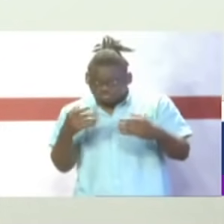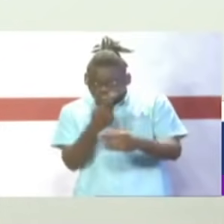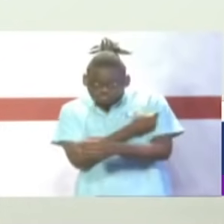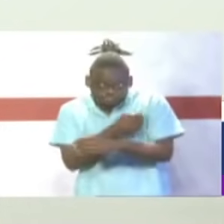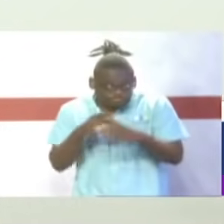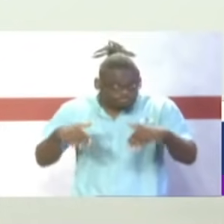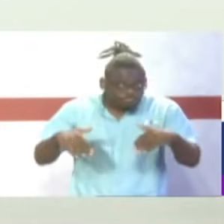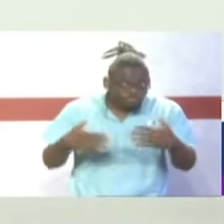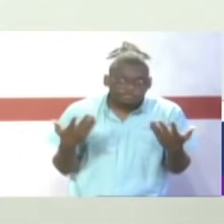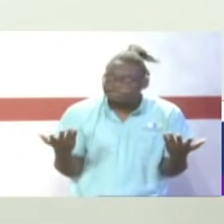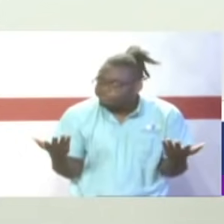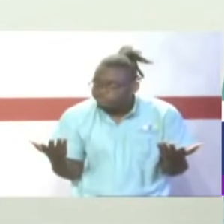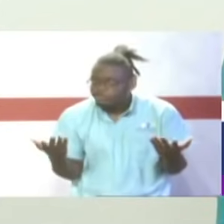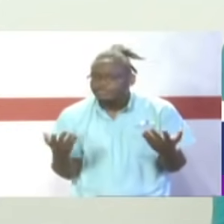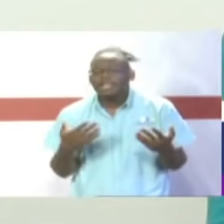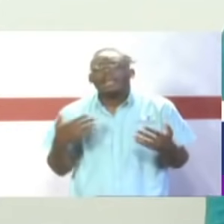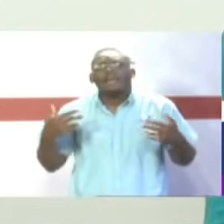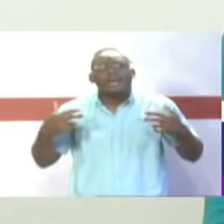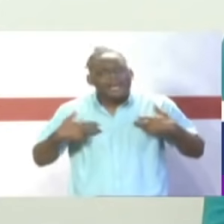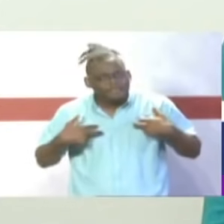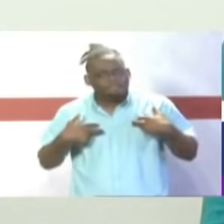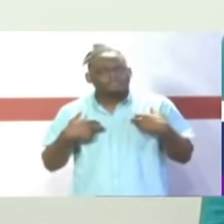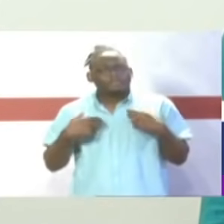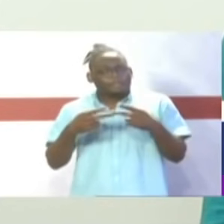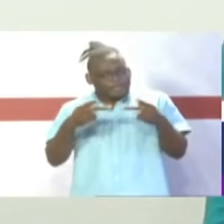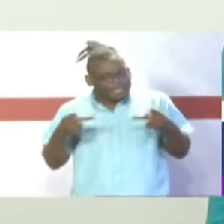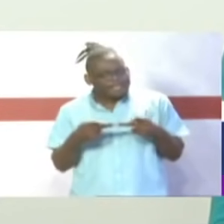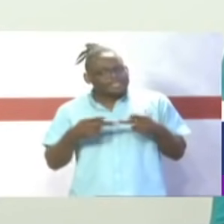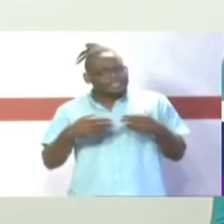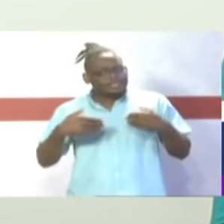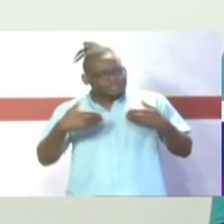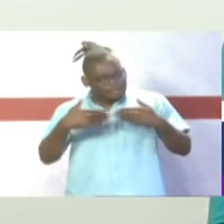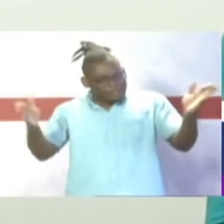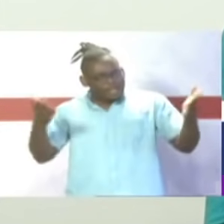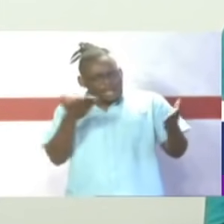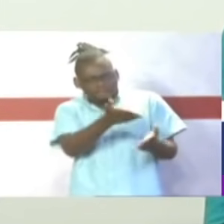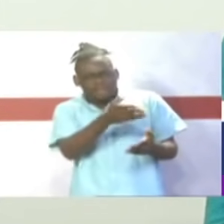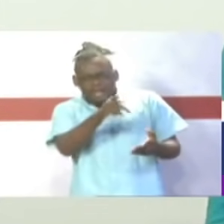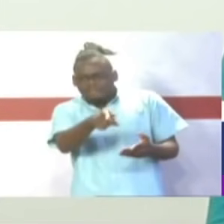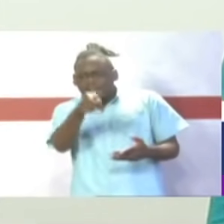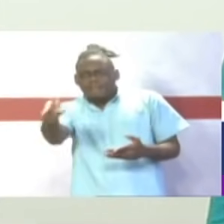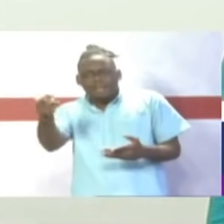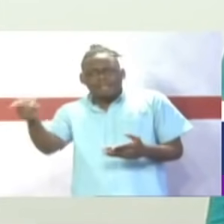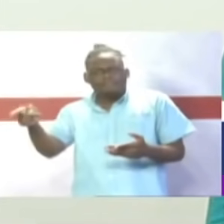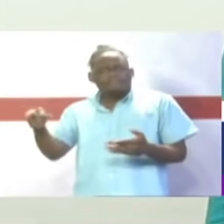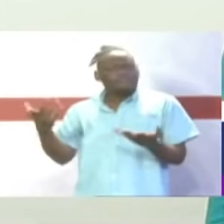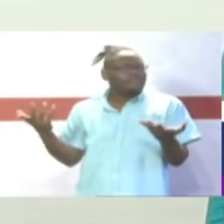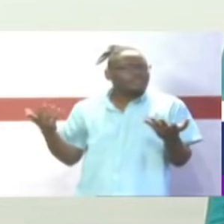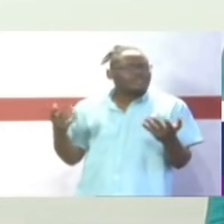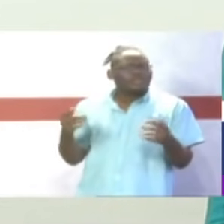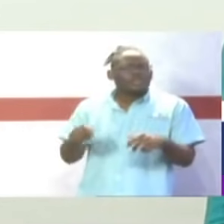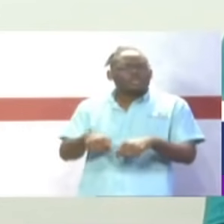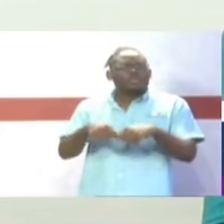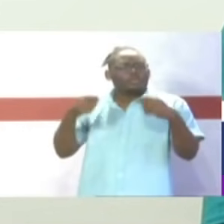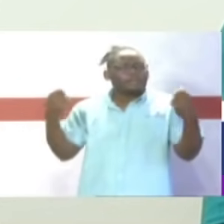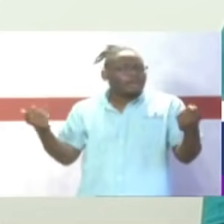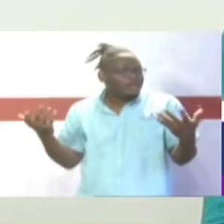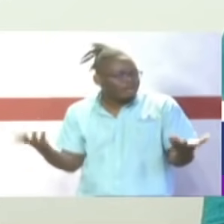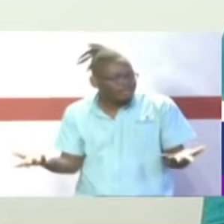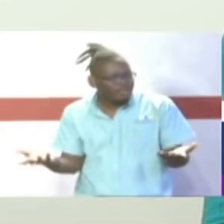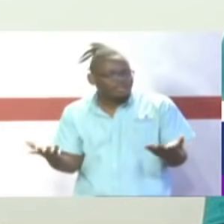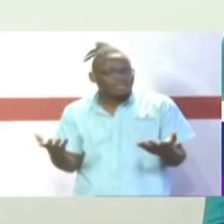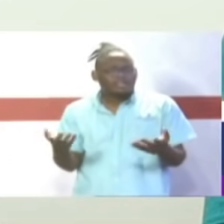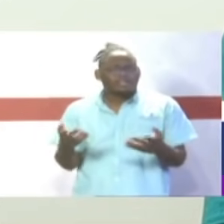we have facilities open this weekend. It's in the print media, on social media. The paddock is open today until 3,